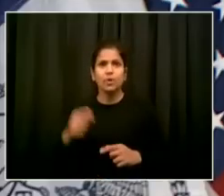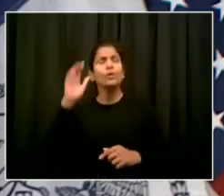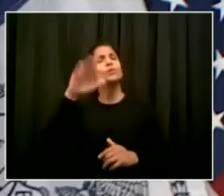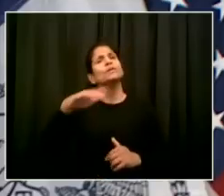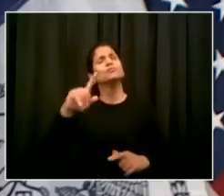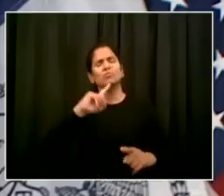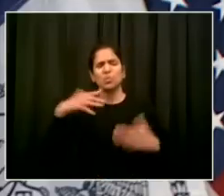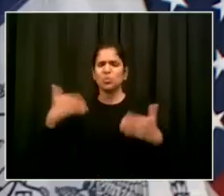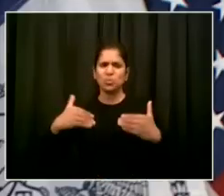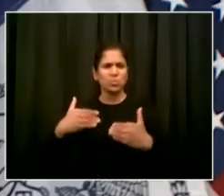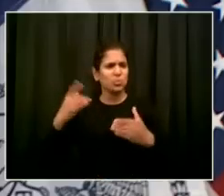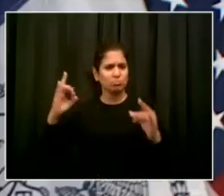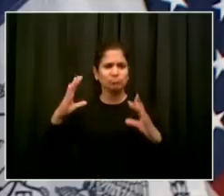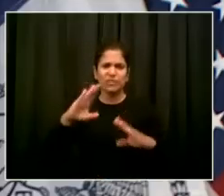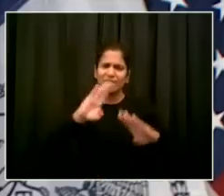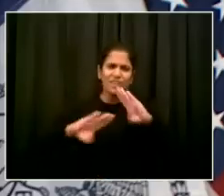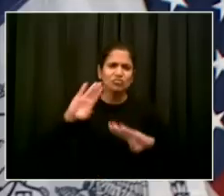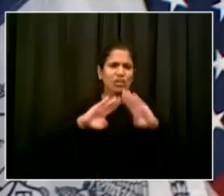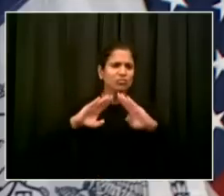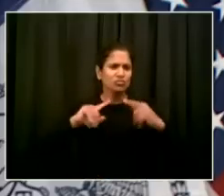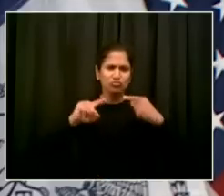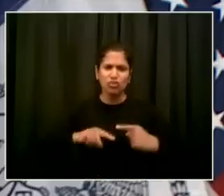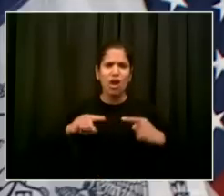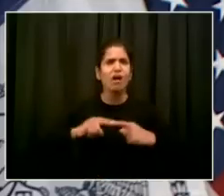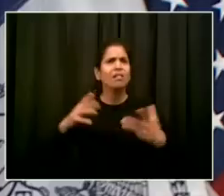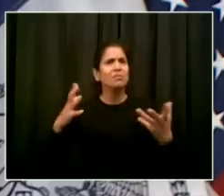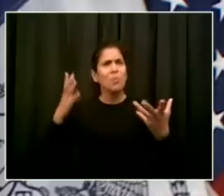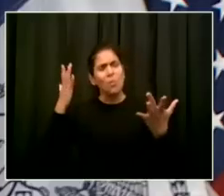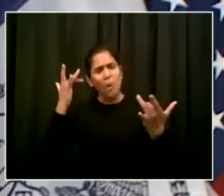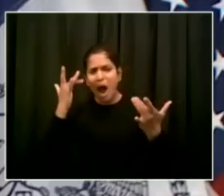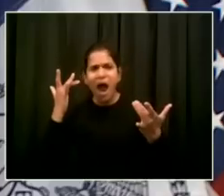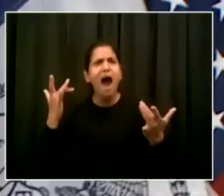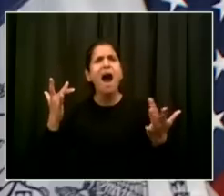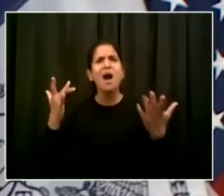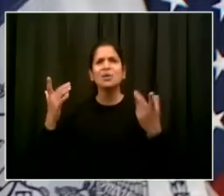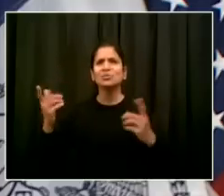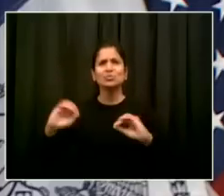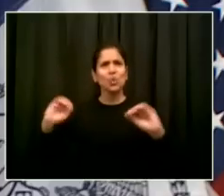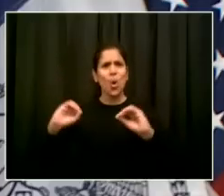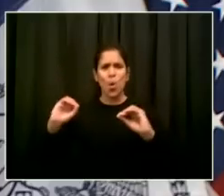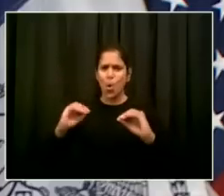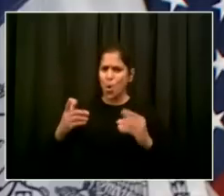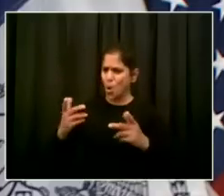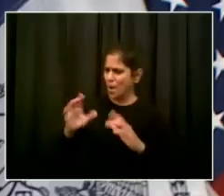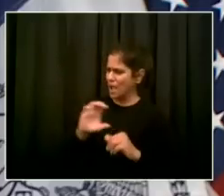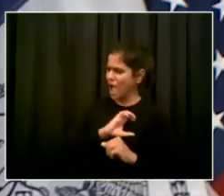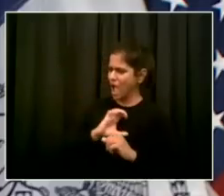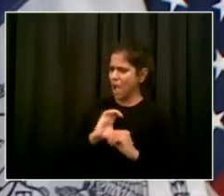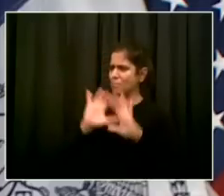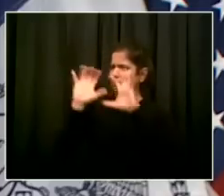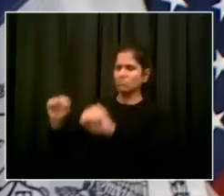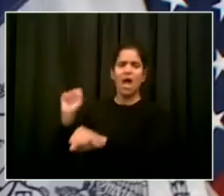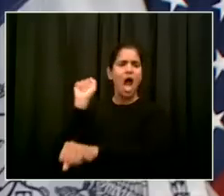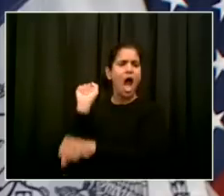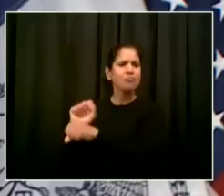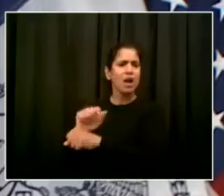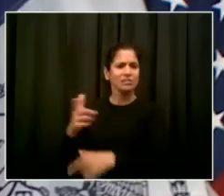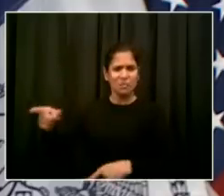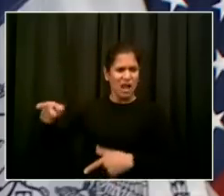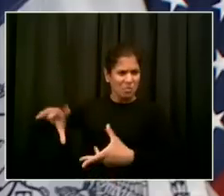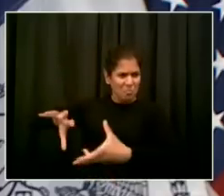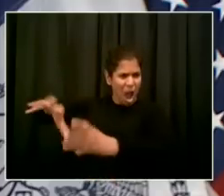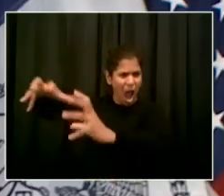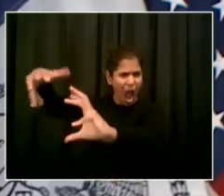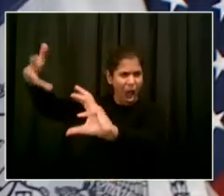made in this attack that was caught on tape? And just to piggyback on that, there